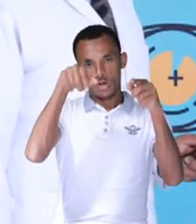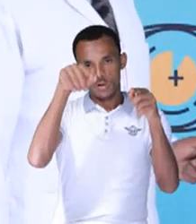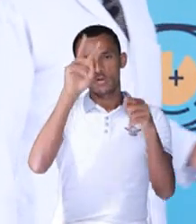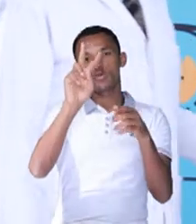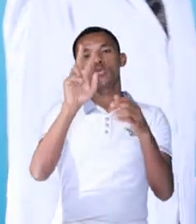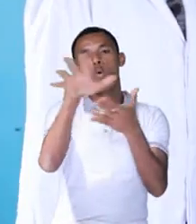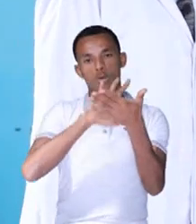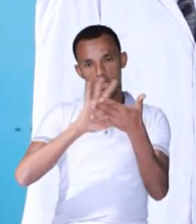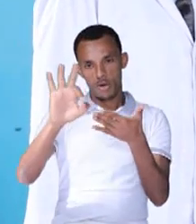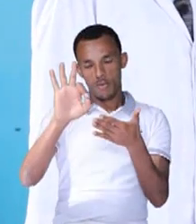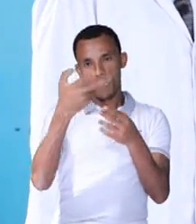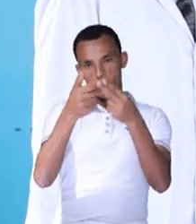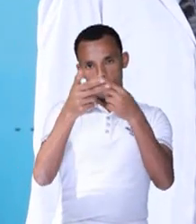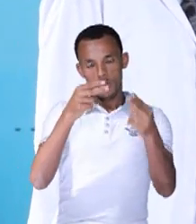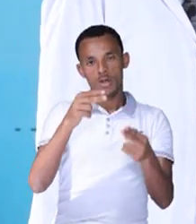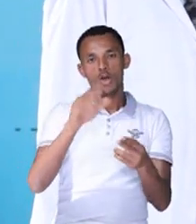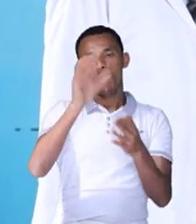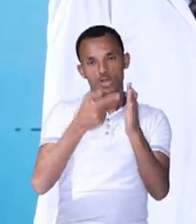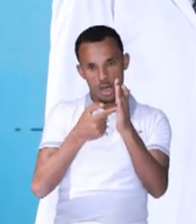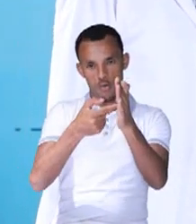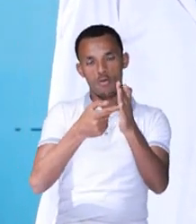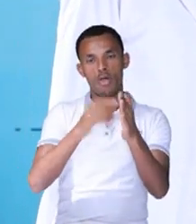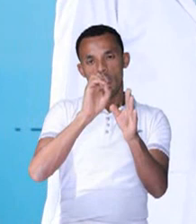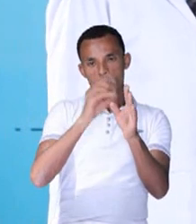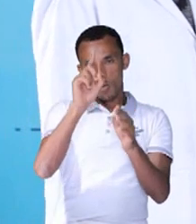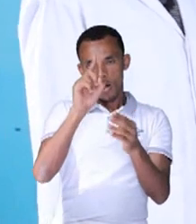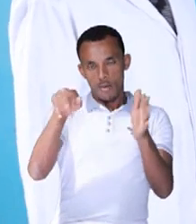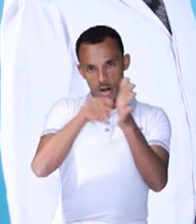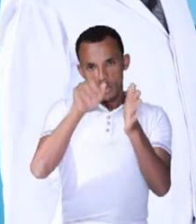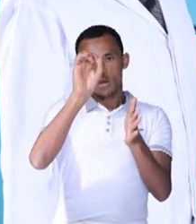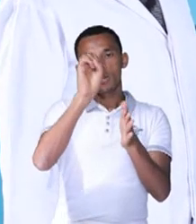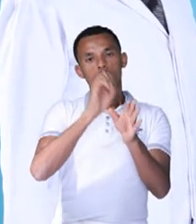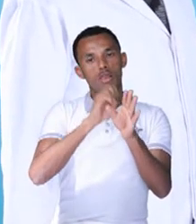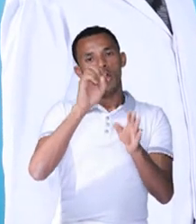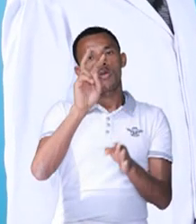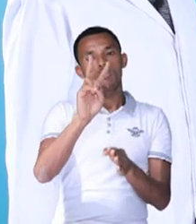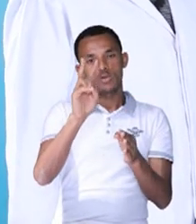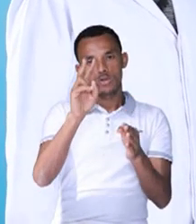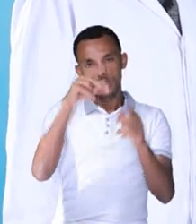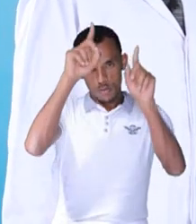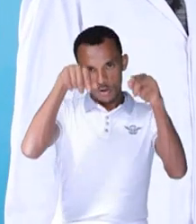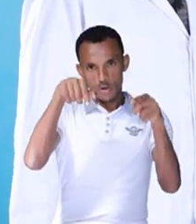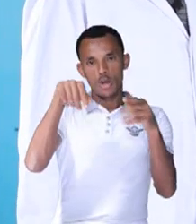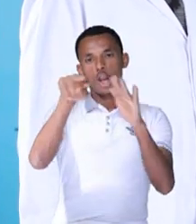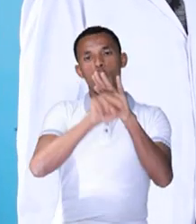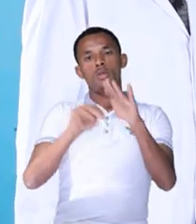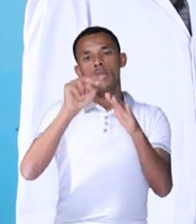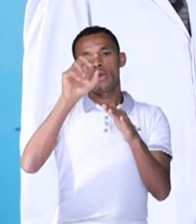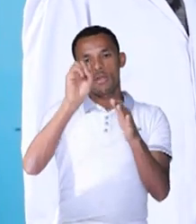complex numbers, multiplied by cosine of theta 1 minus theta 2. the modulus of the numerator, theta